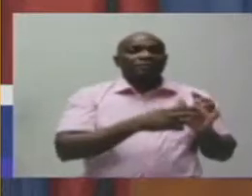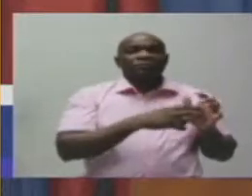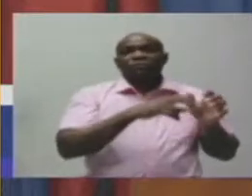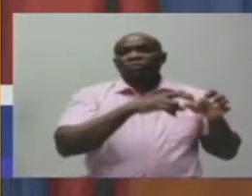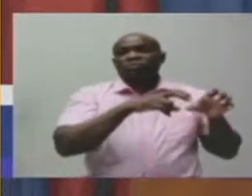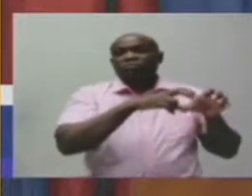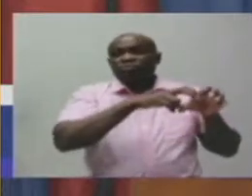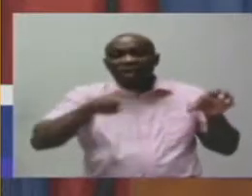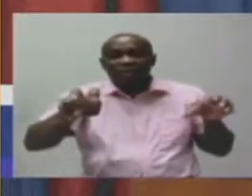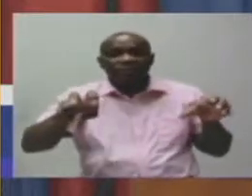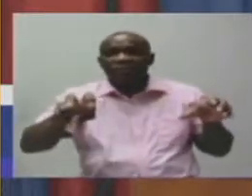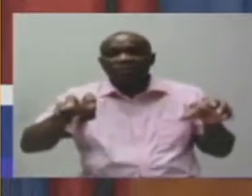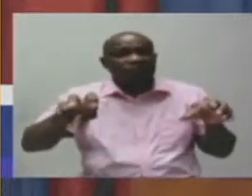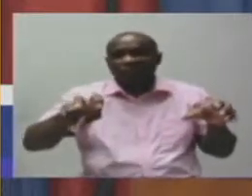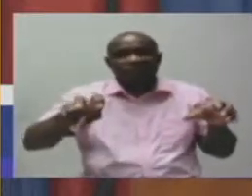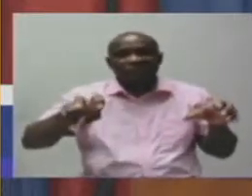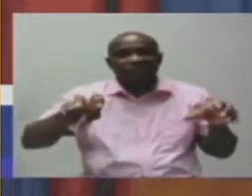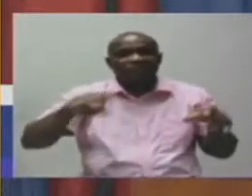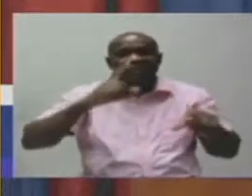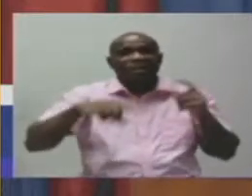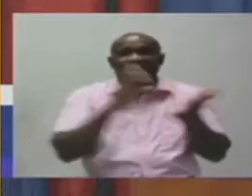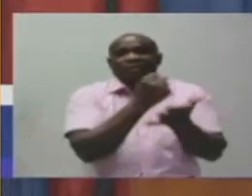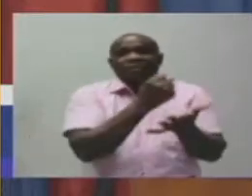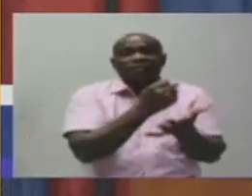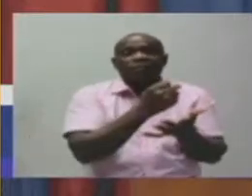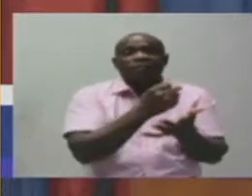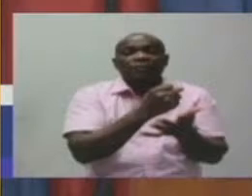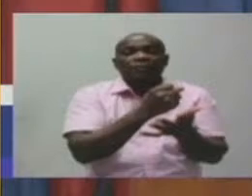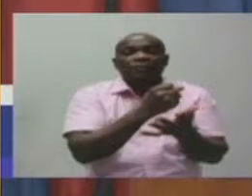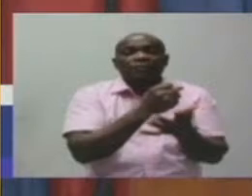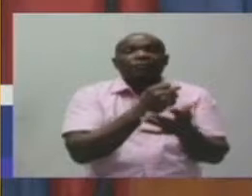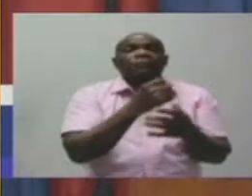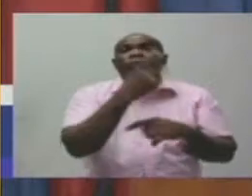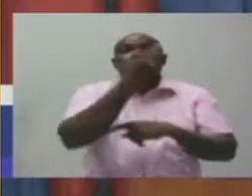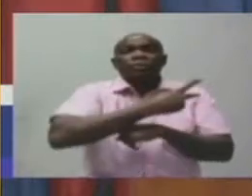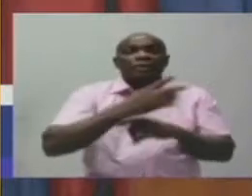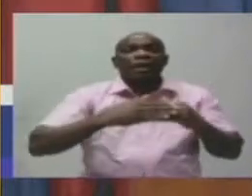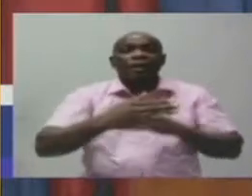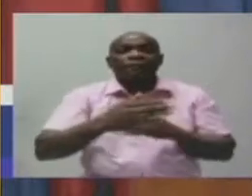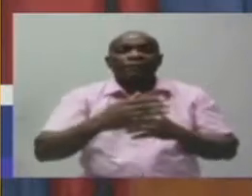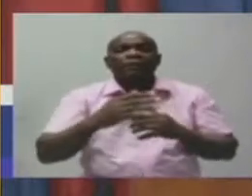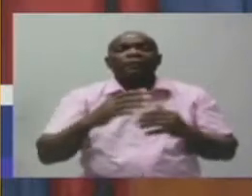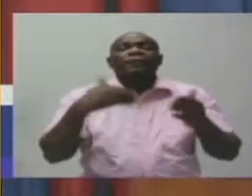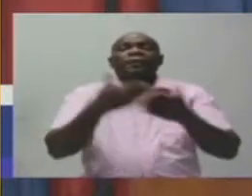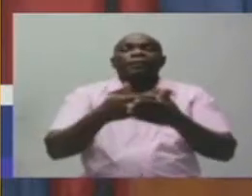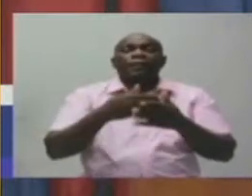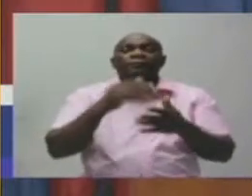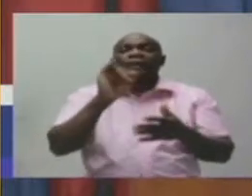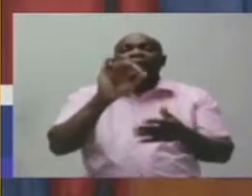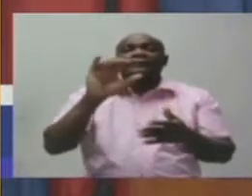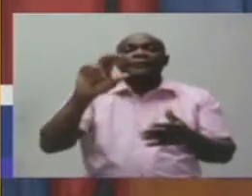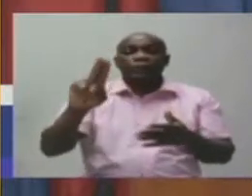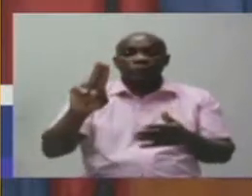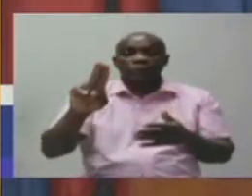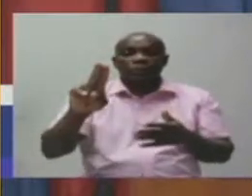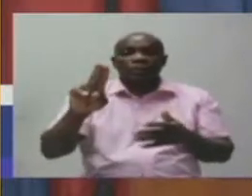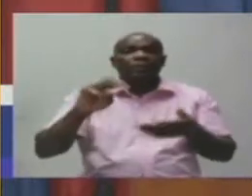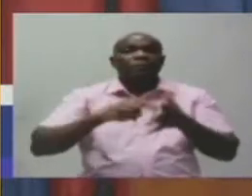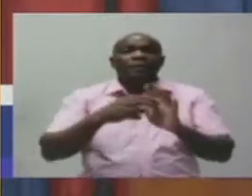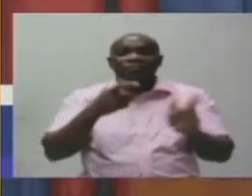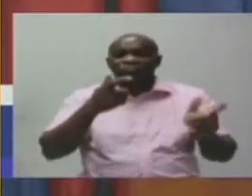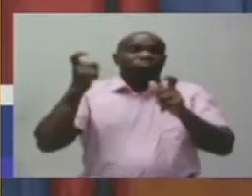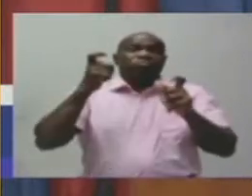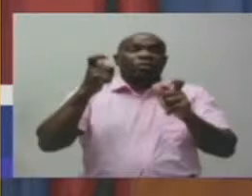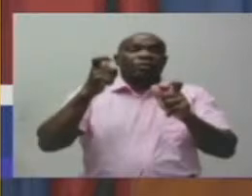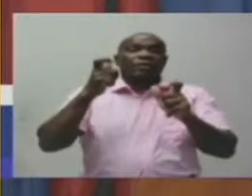our accident and emergency departments. And in this case, they have to go onto a ventilator immediately. we are